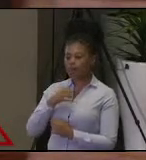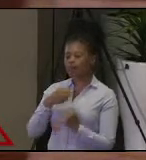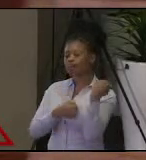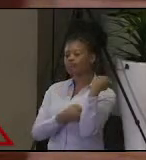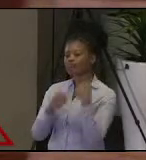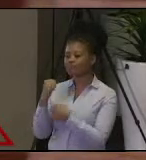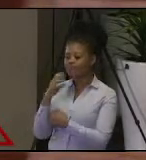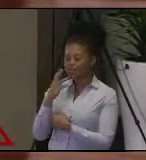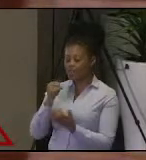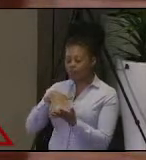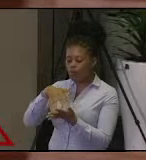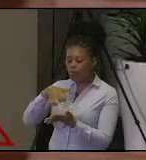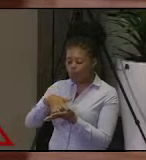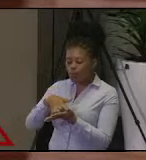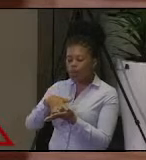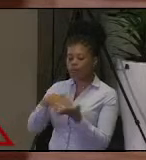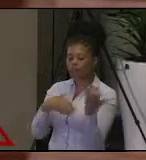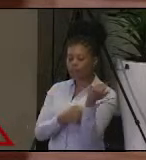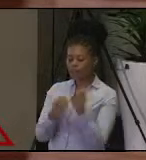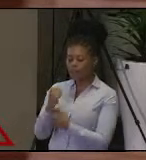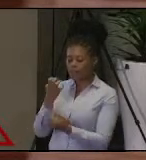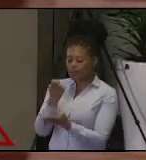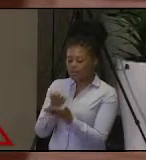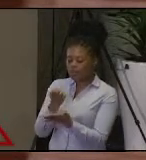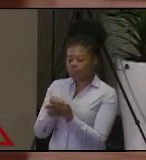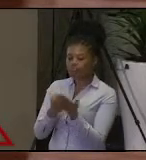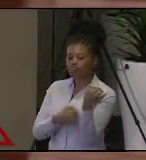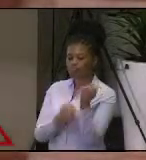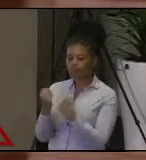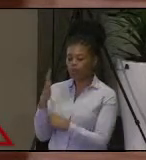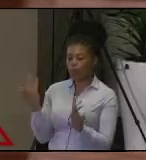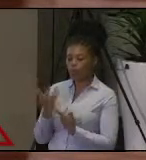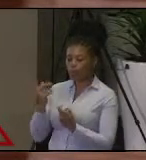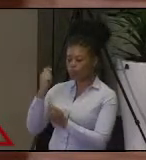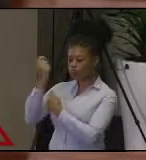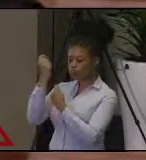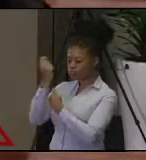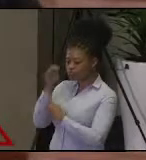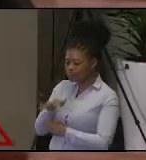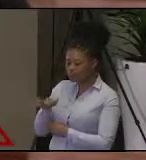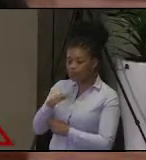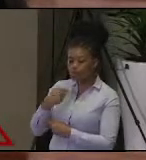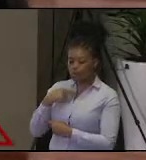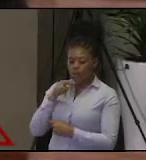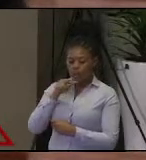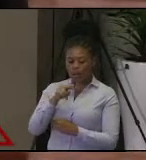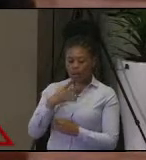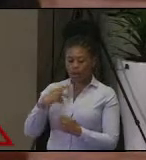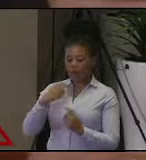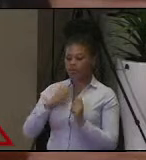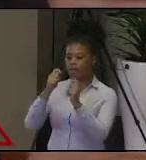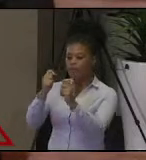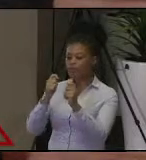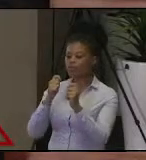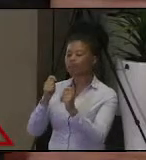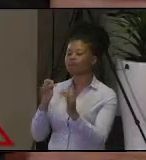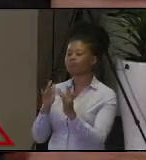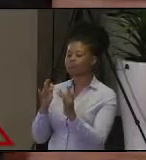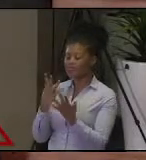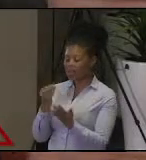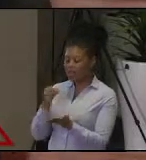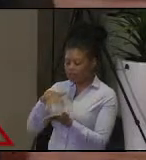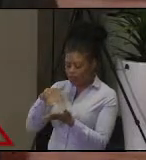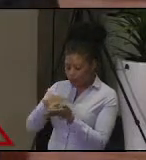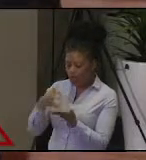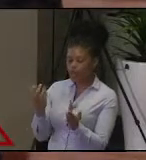weak infrastructure, particularly economic infrastructure in rural areas. We look at our transport connections, there are weaknesses